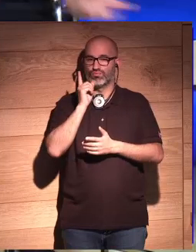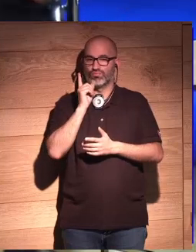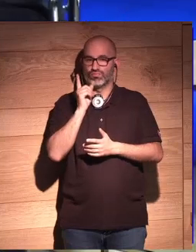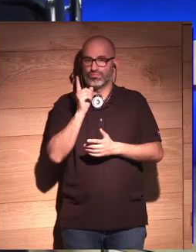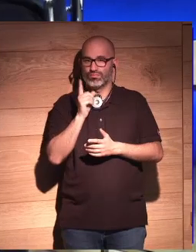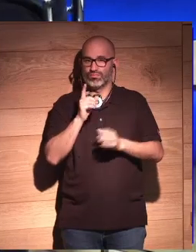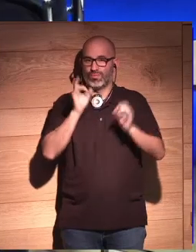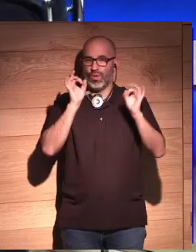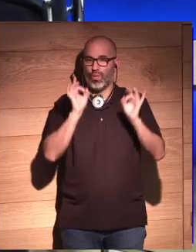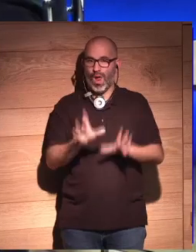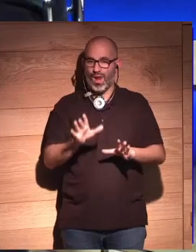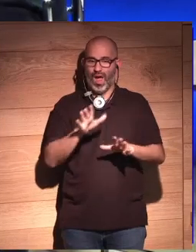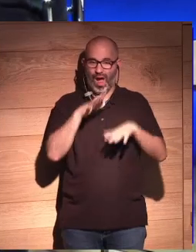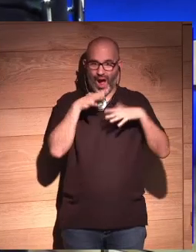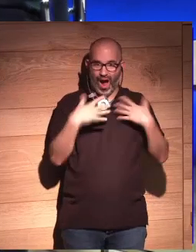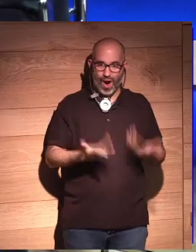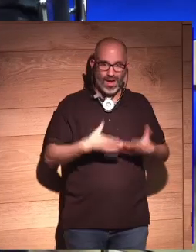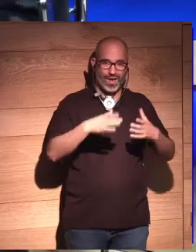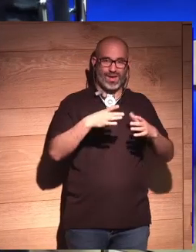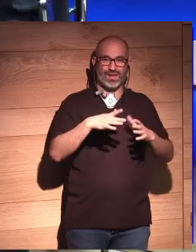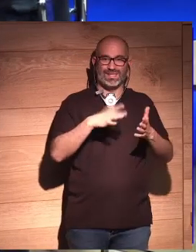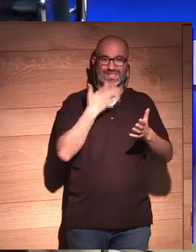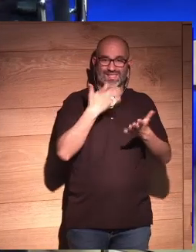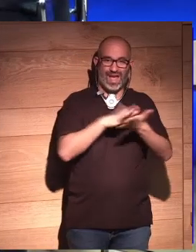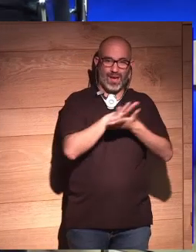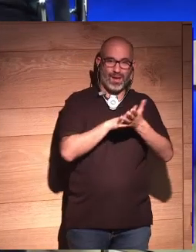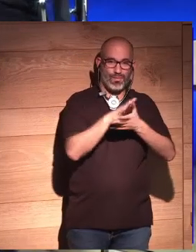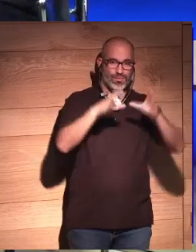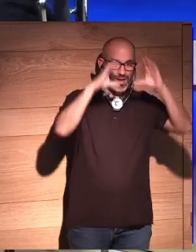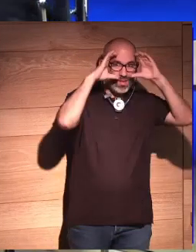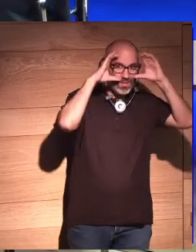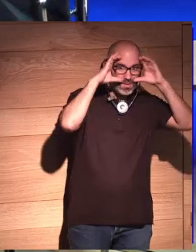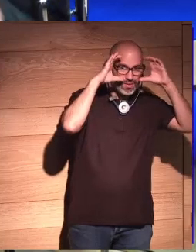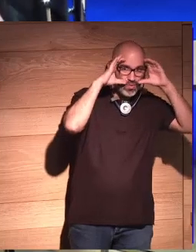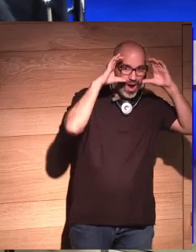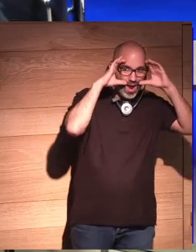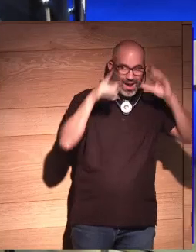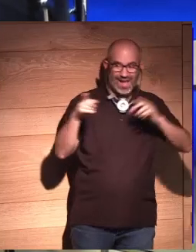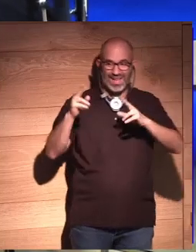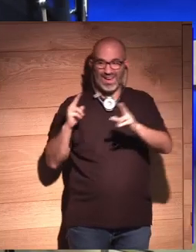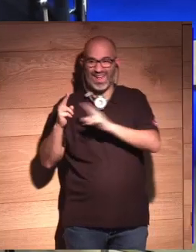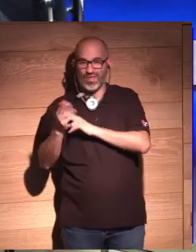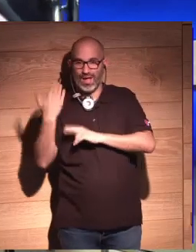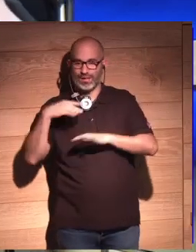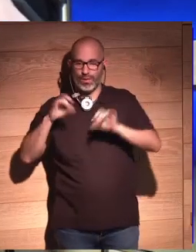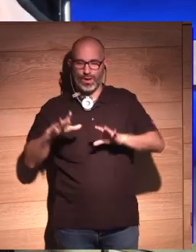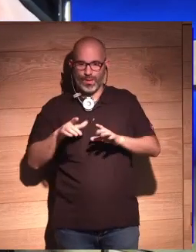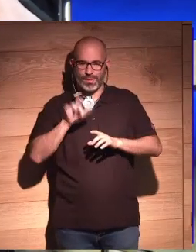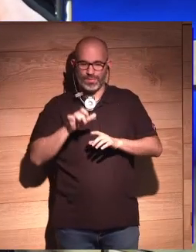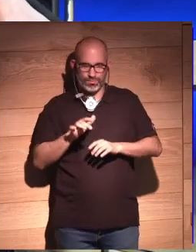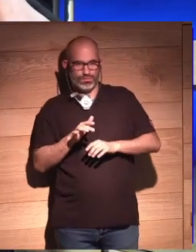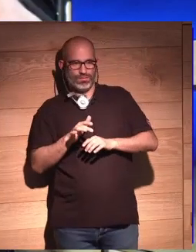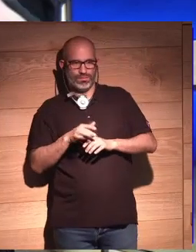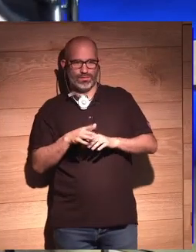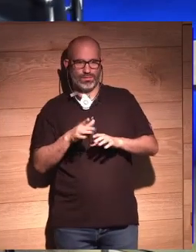will move, or they will see our dog and they will laugh and they will try to, go and pet the dog. So, yeah. Yeah, that's